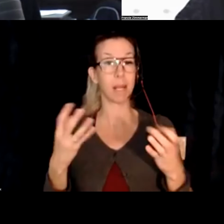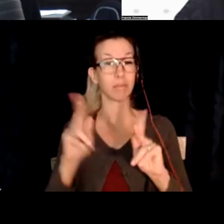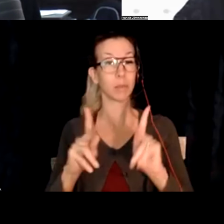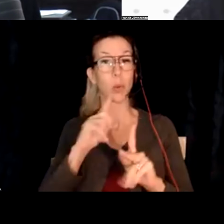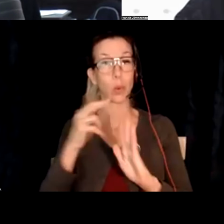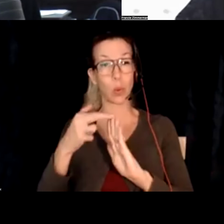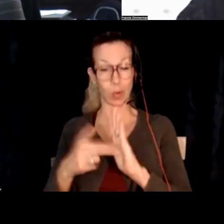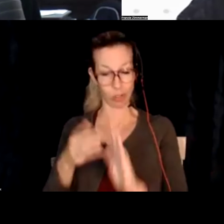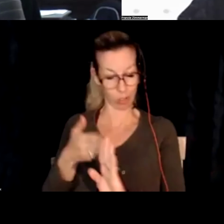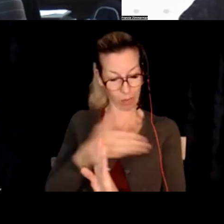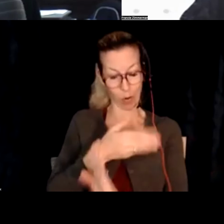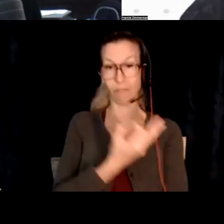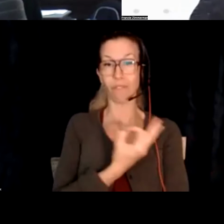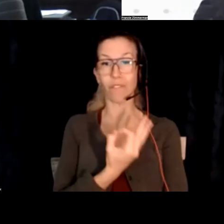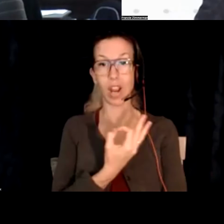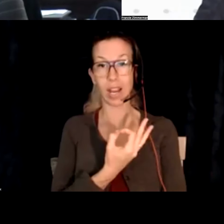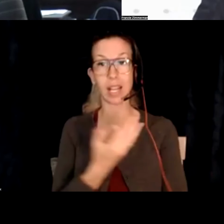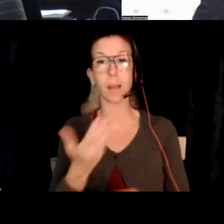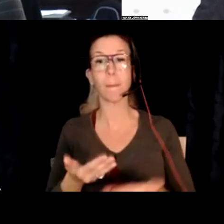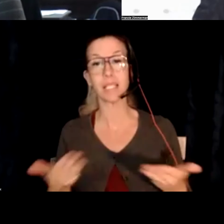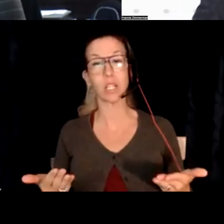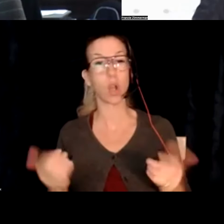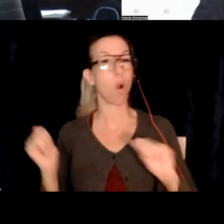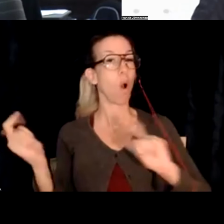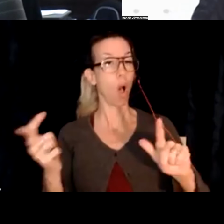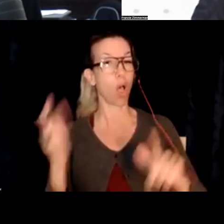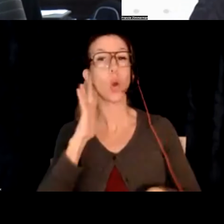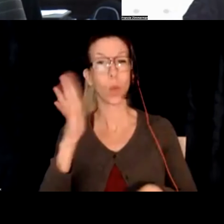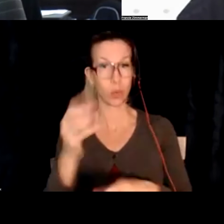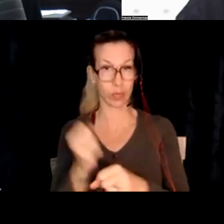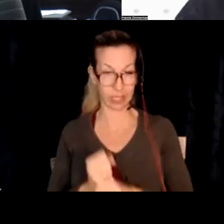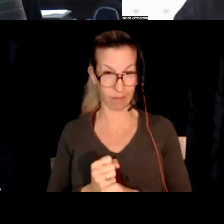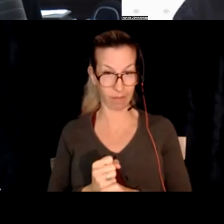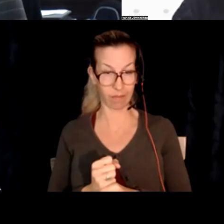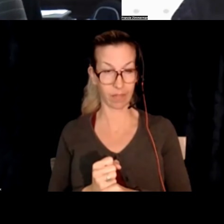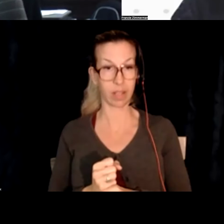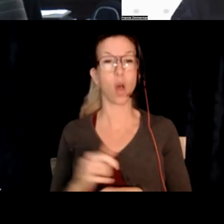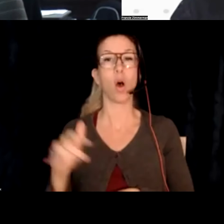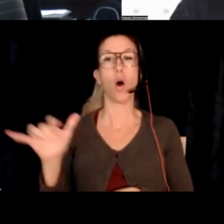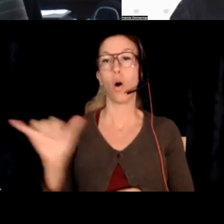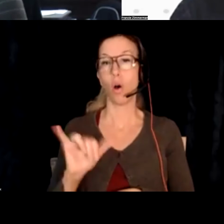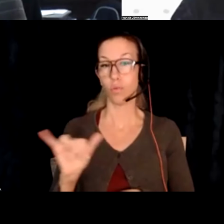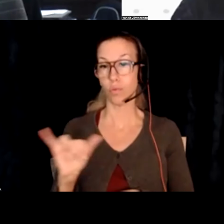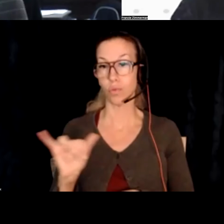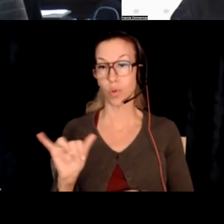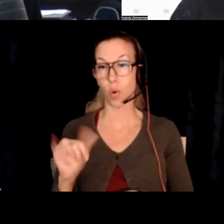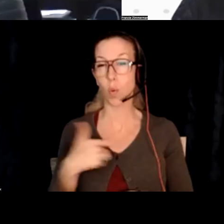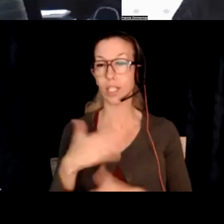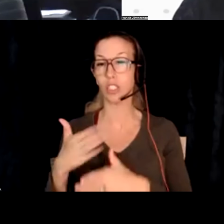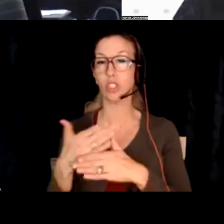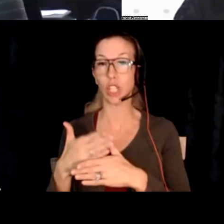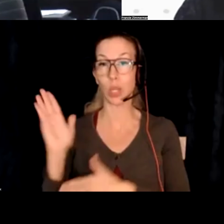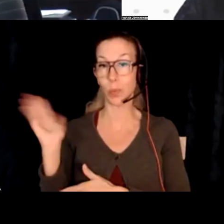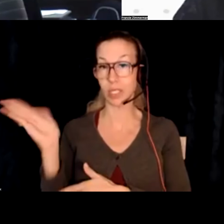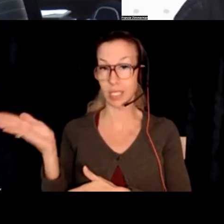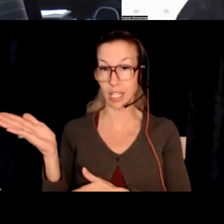prior to Friday materials. Everyone will receive those materials, as well as we can share the